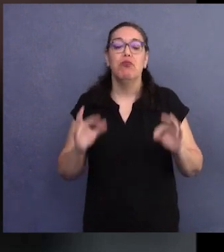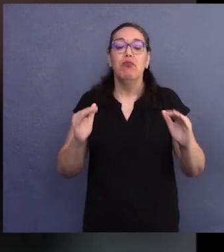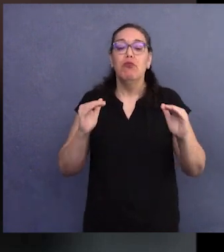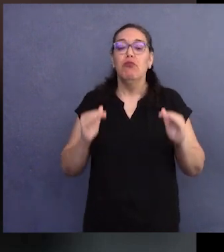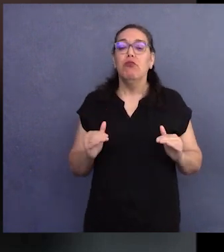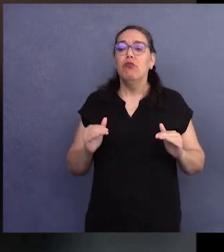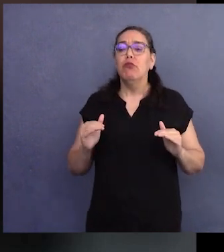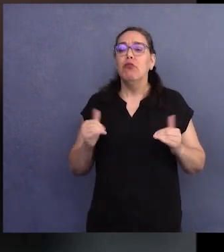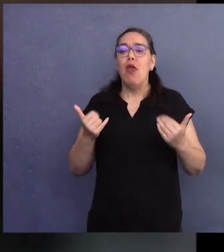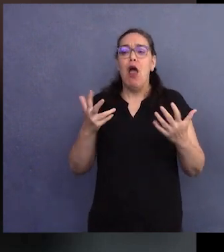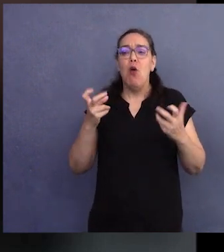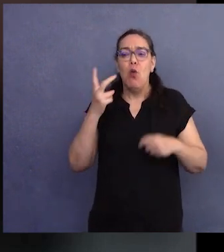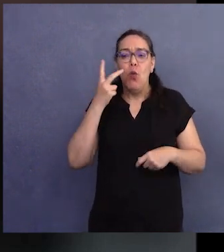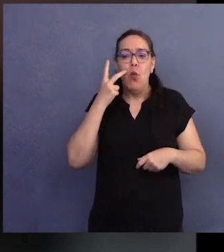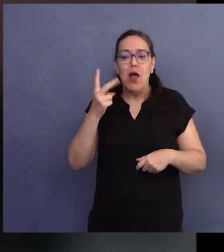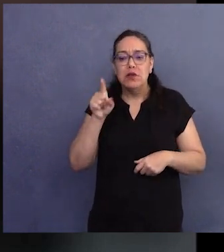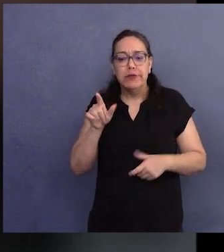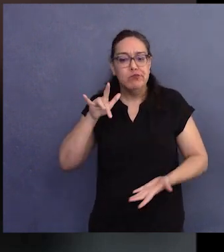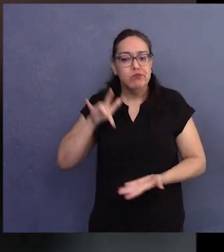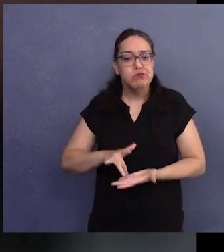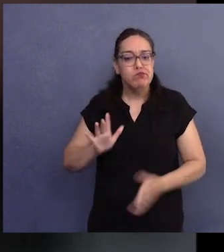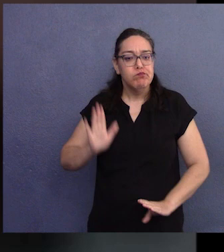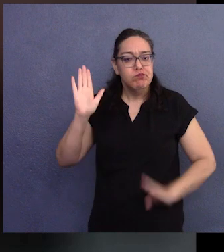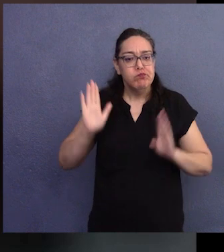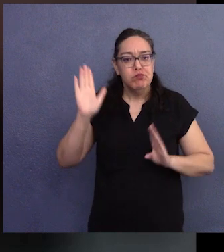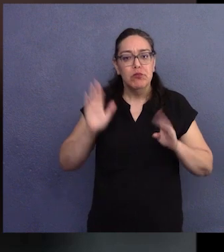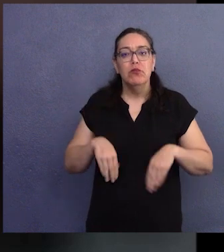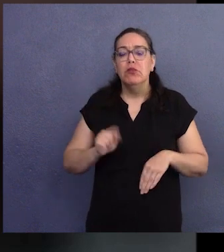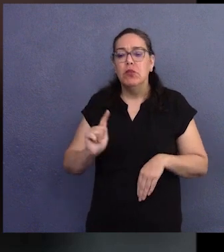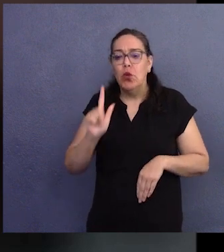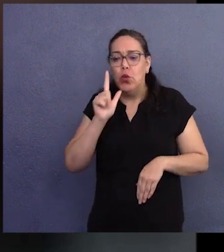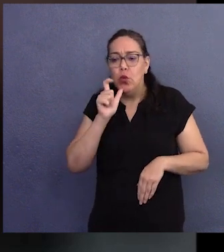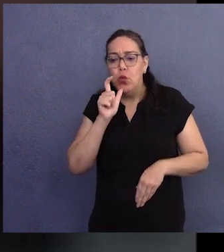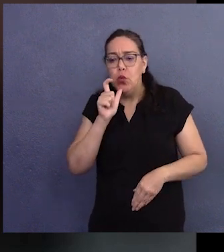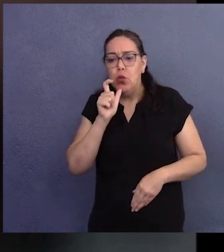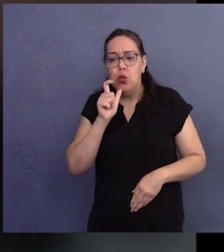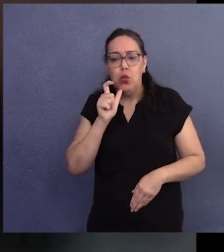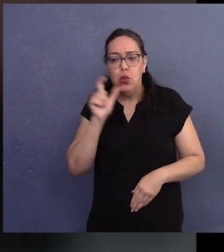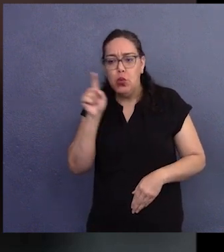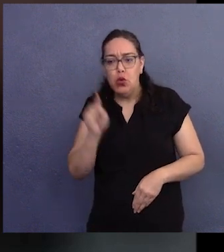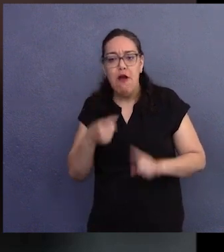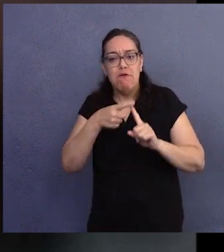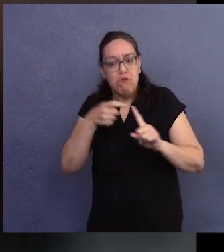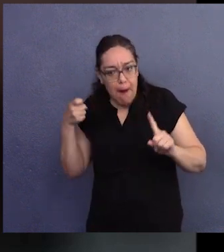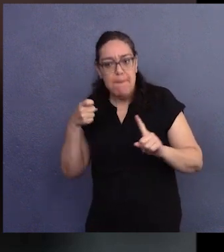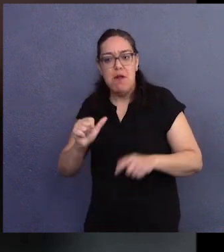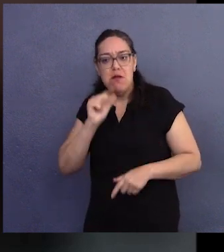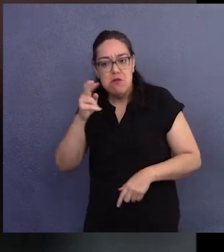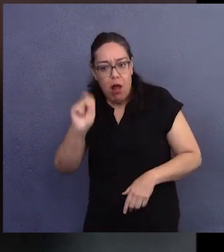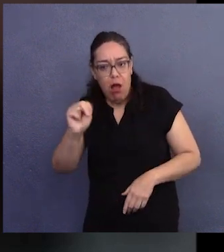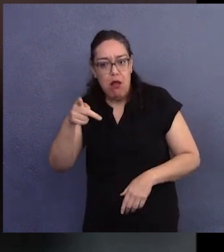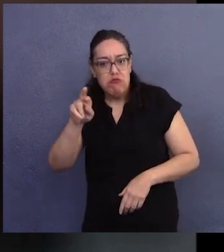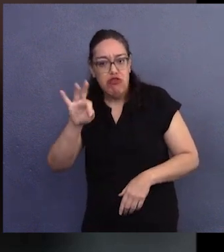Can I just see a show of hands who are from nonprofit